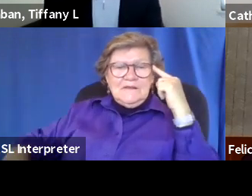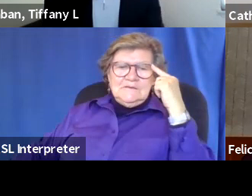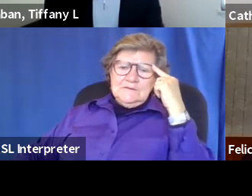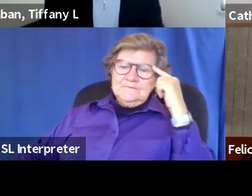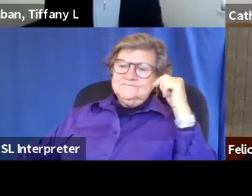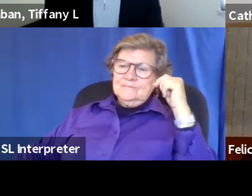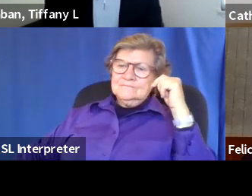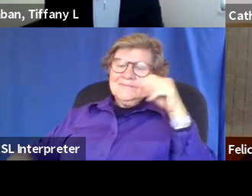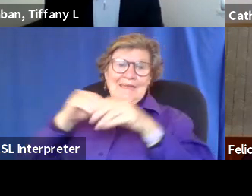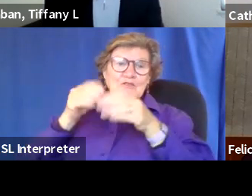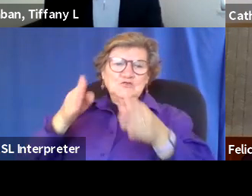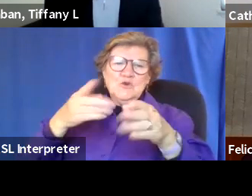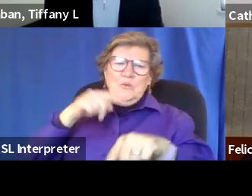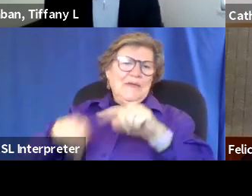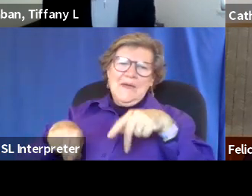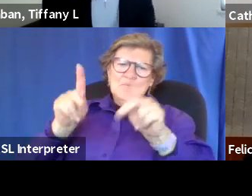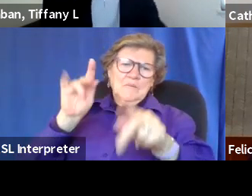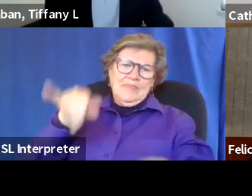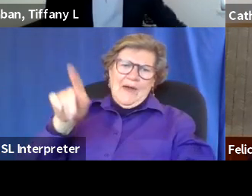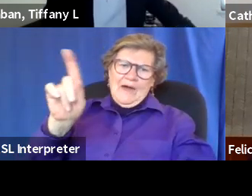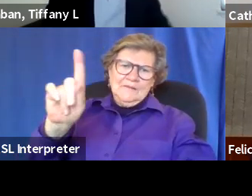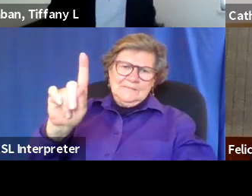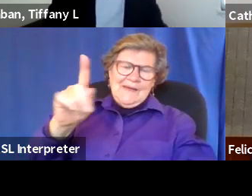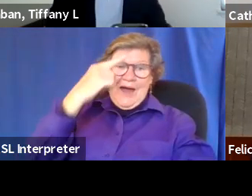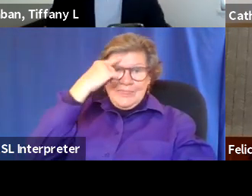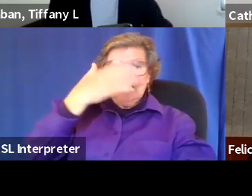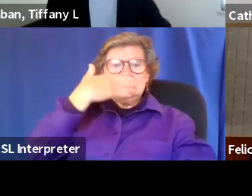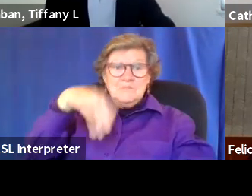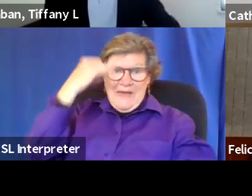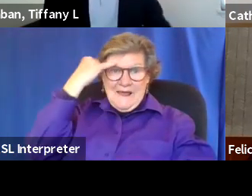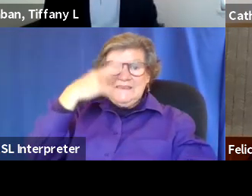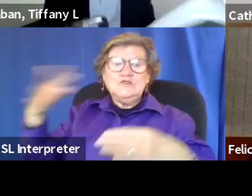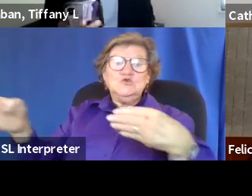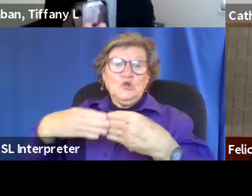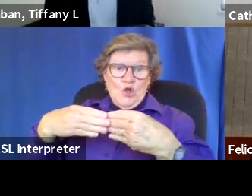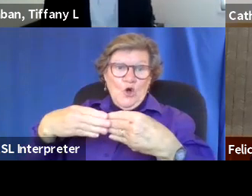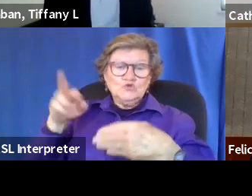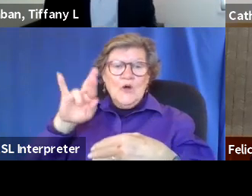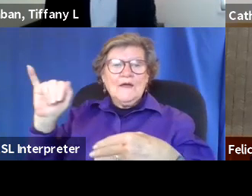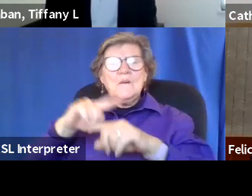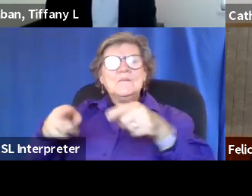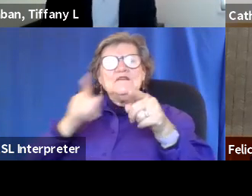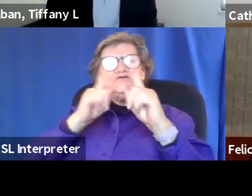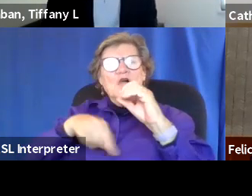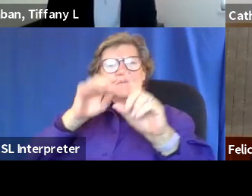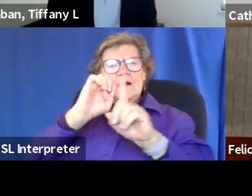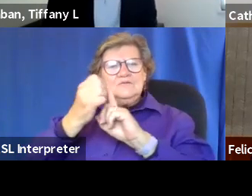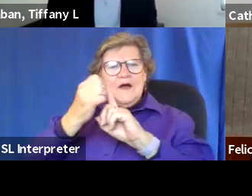in the streets. We can't allow that. I think it's a bad idea to close Rikers, but let's talk about the environment. I ran